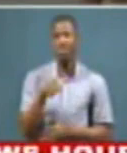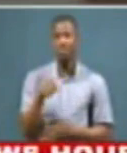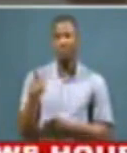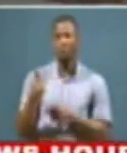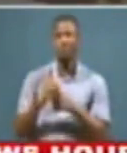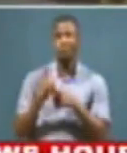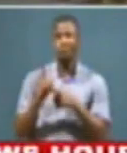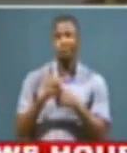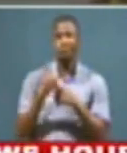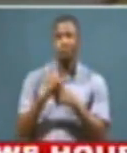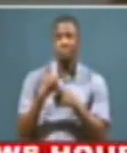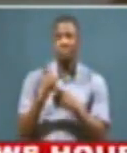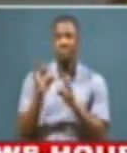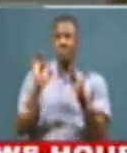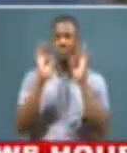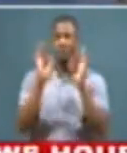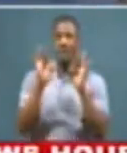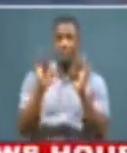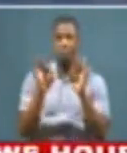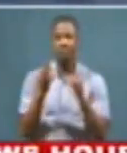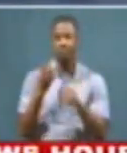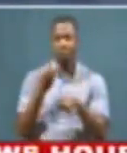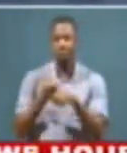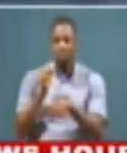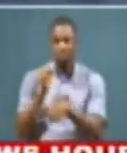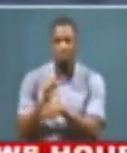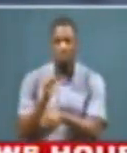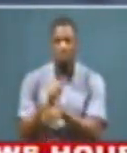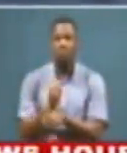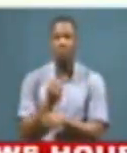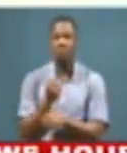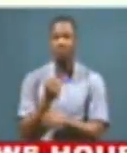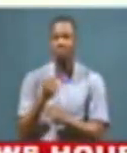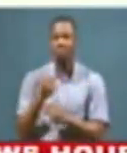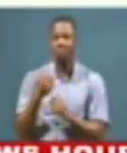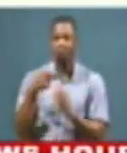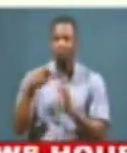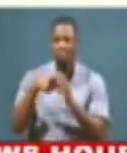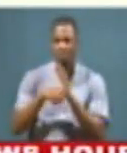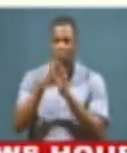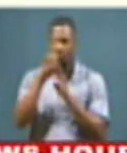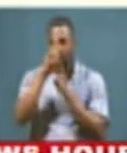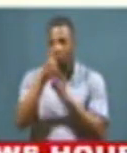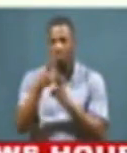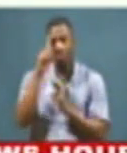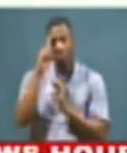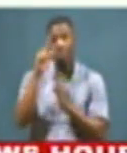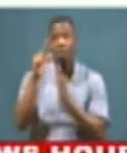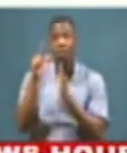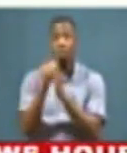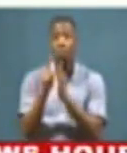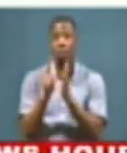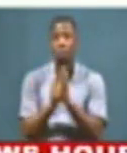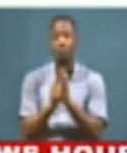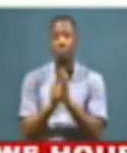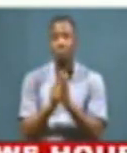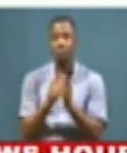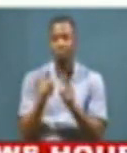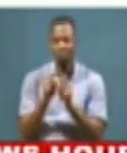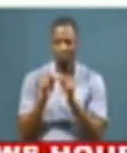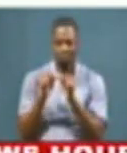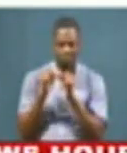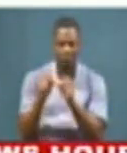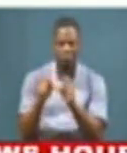discipline, fairness, hard work, deep-seated respect for the rule of law, and the